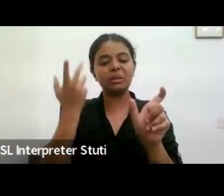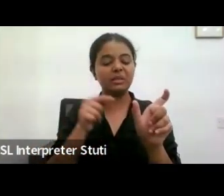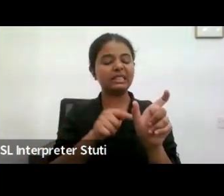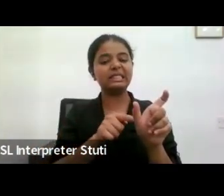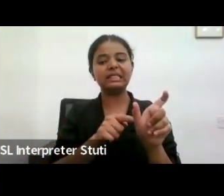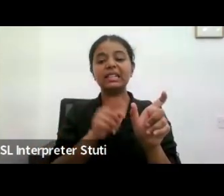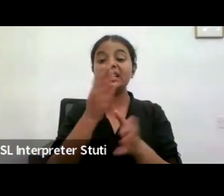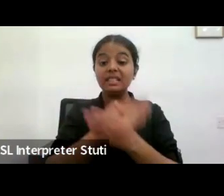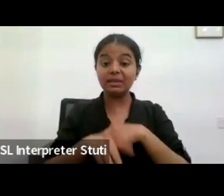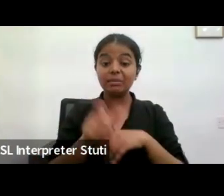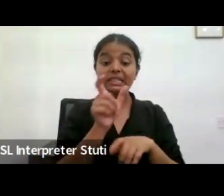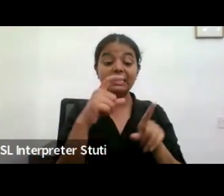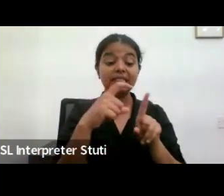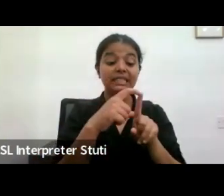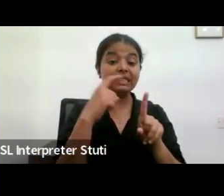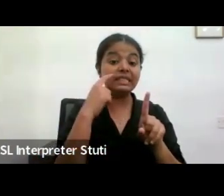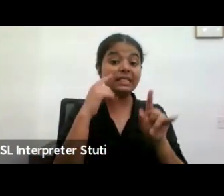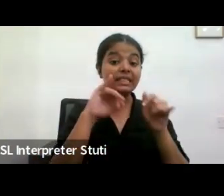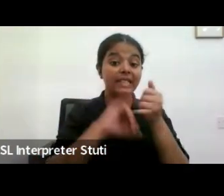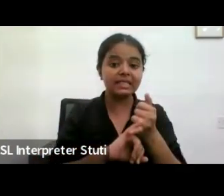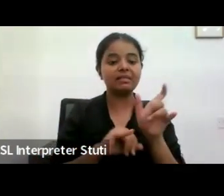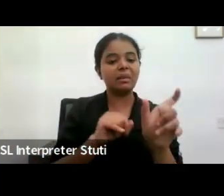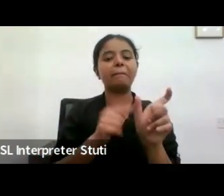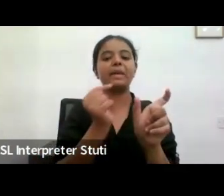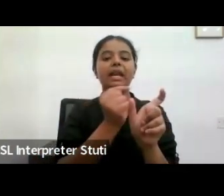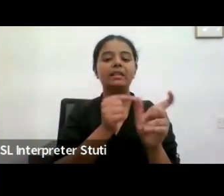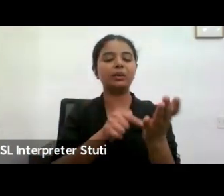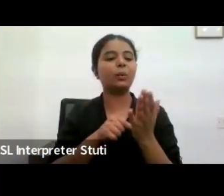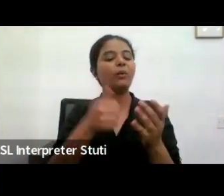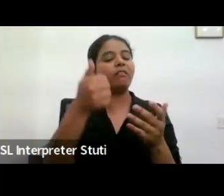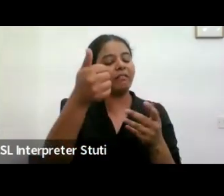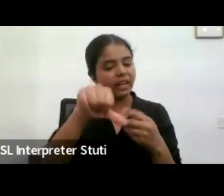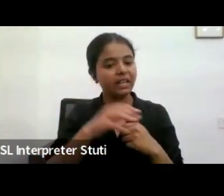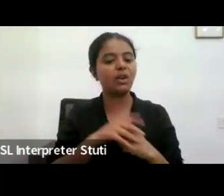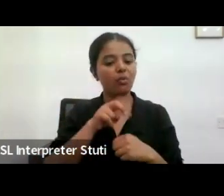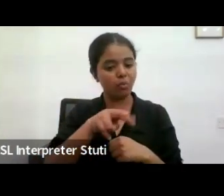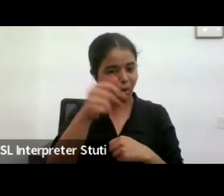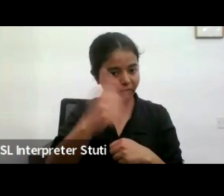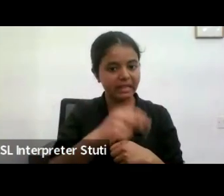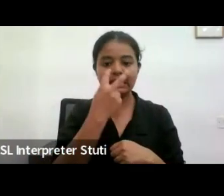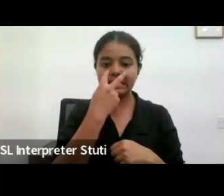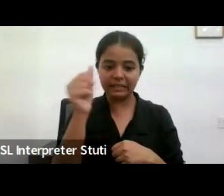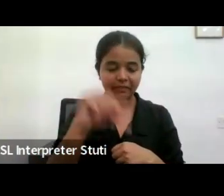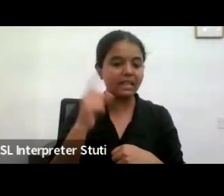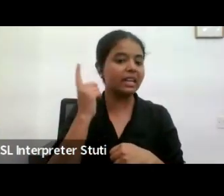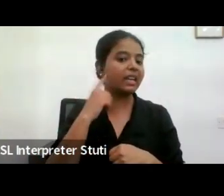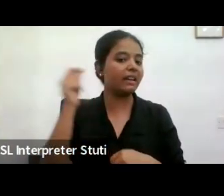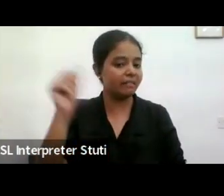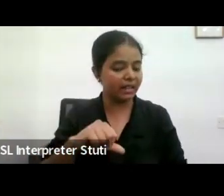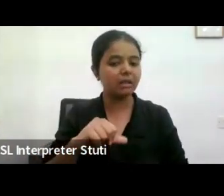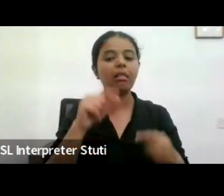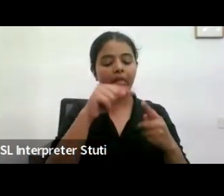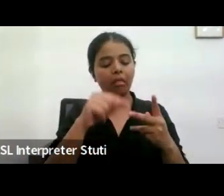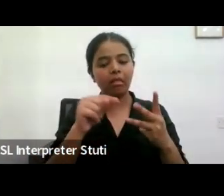of a limb or can't see. Those are the ways in which we defined disability. But today,